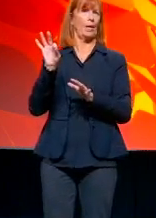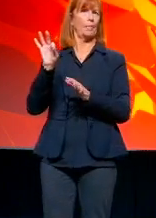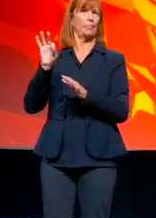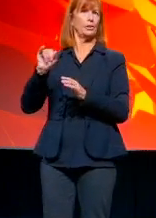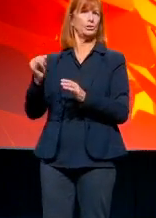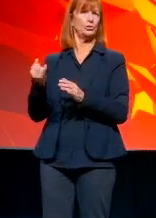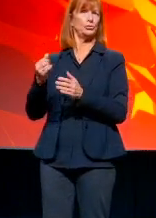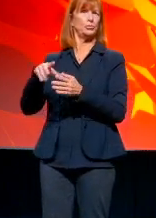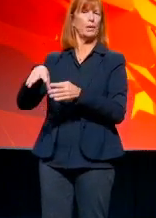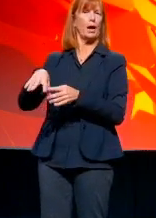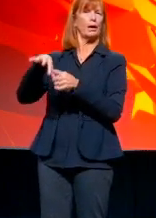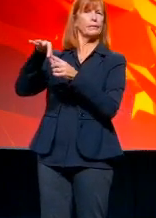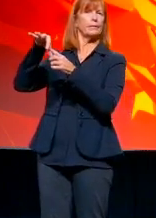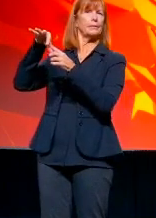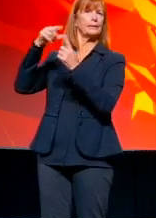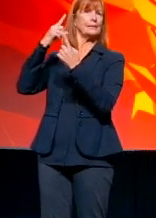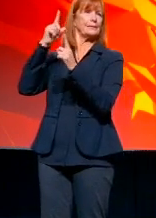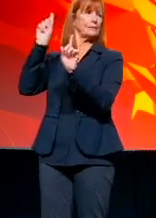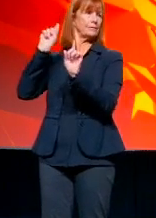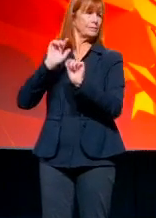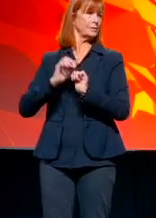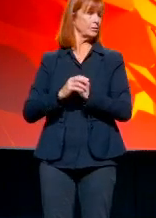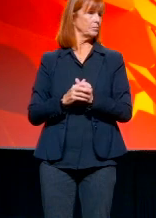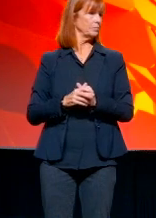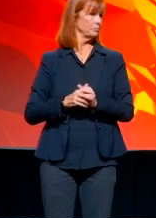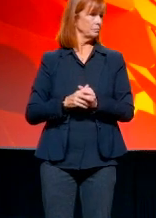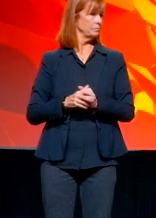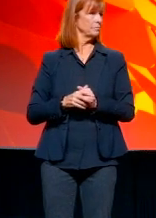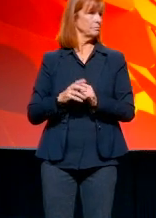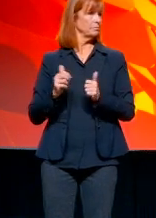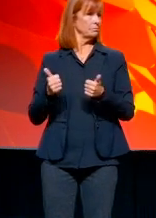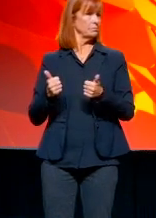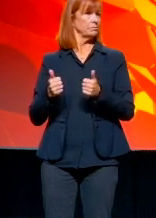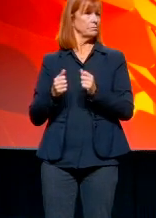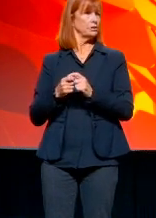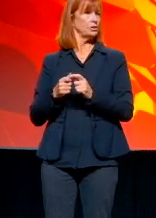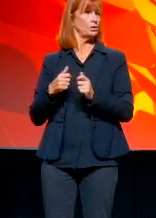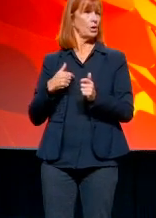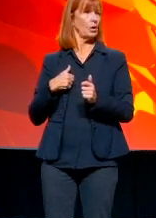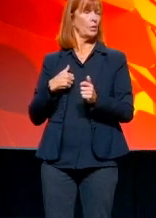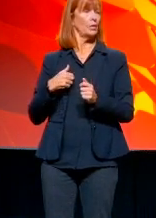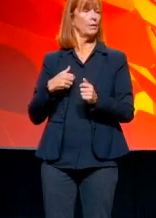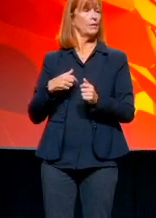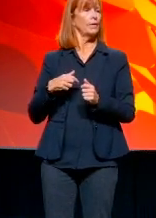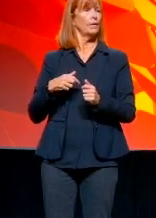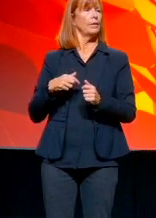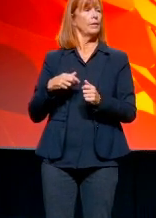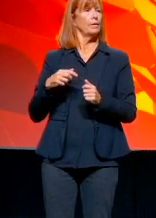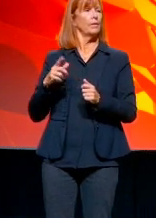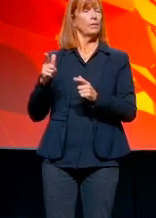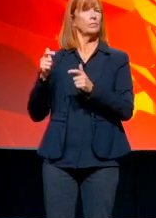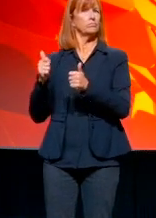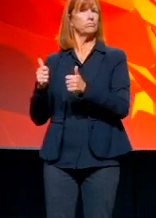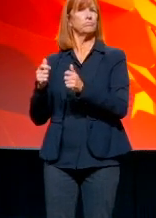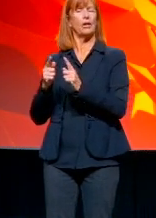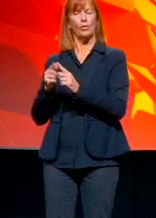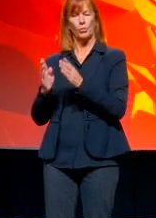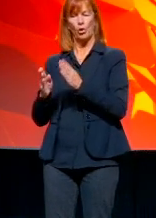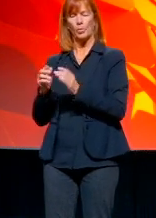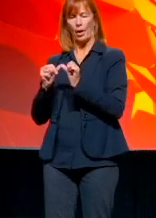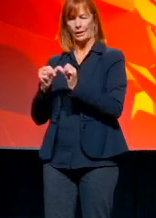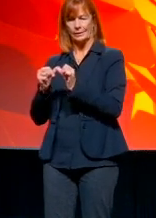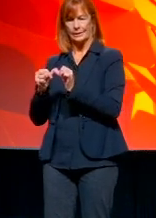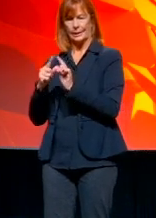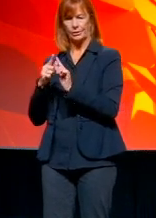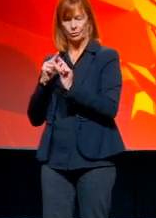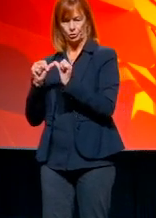successfully and place that in the mug. And then so we hand over control to the robots to kind of proceed with the remaining part of the